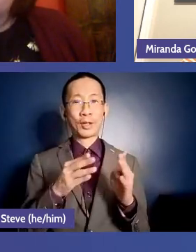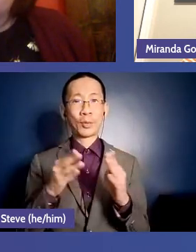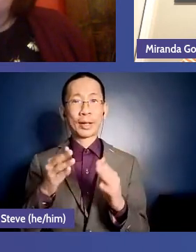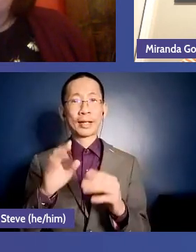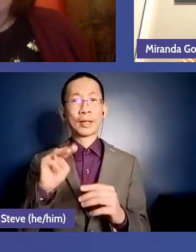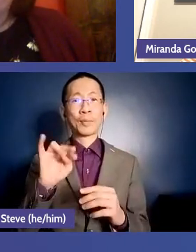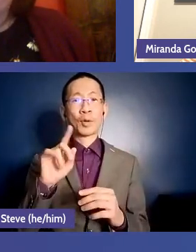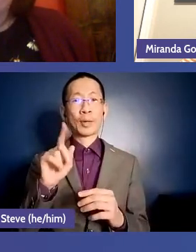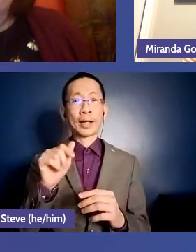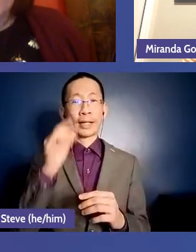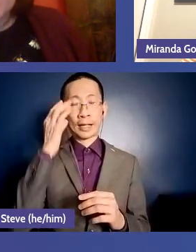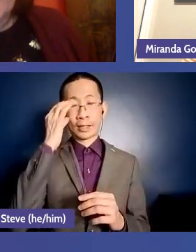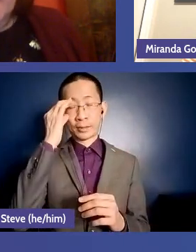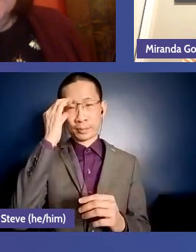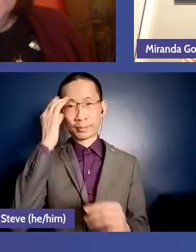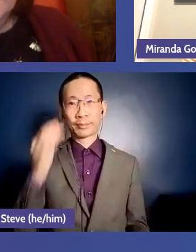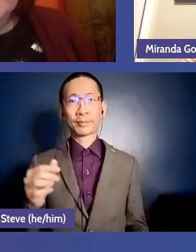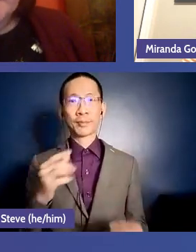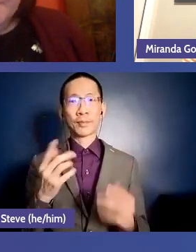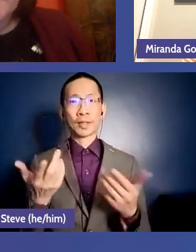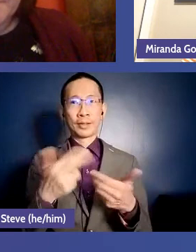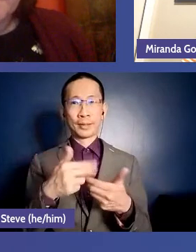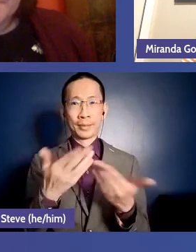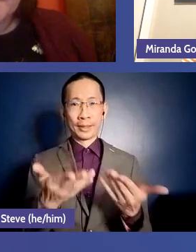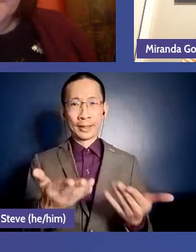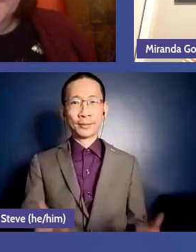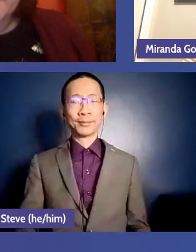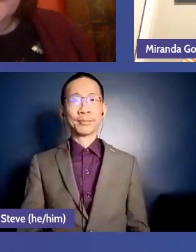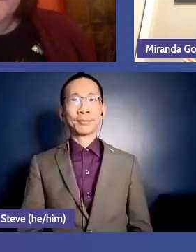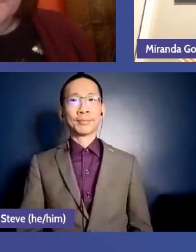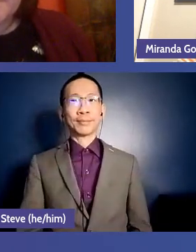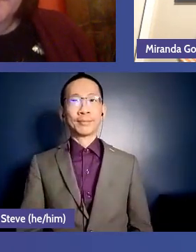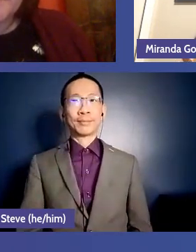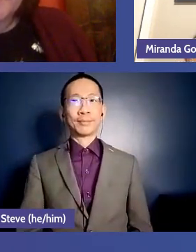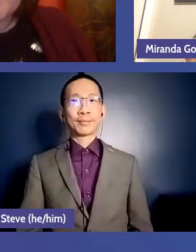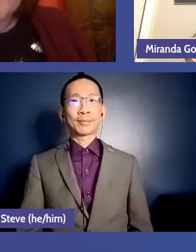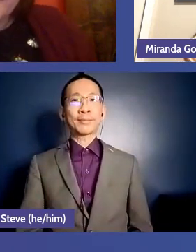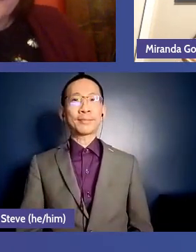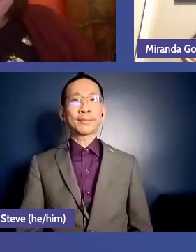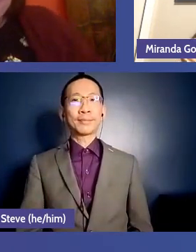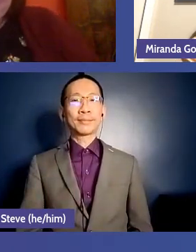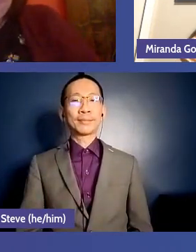Miranda, you want to jump in next? Sure.